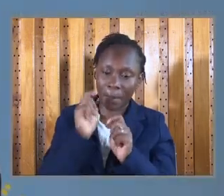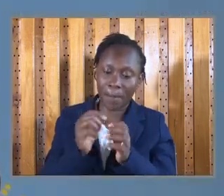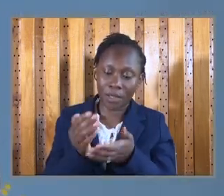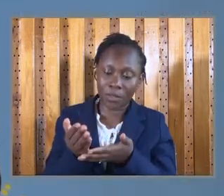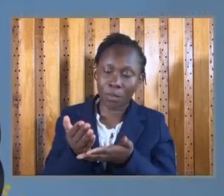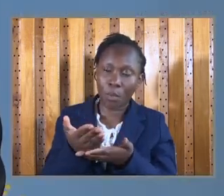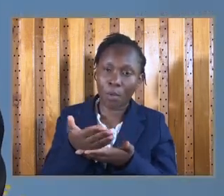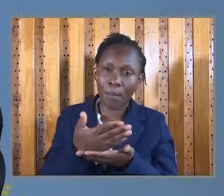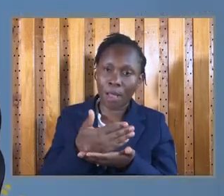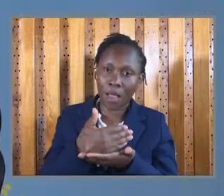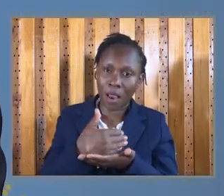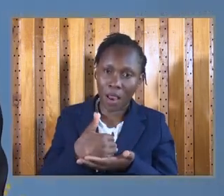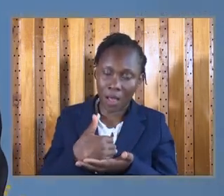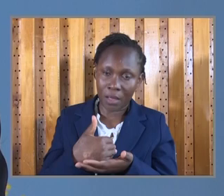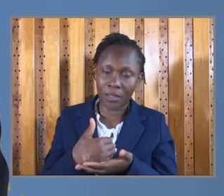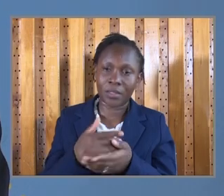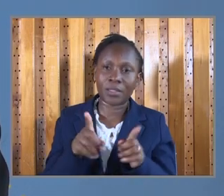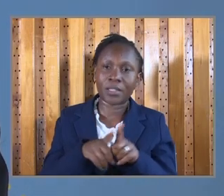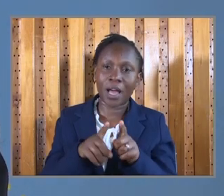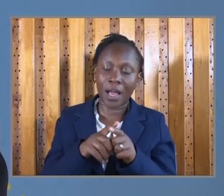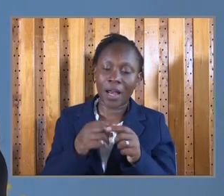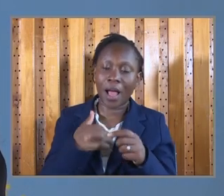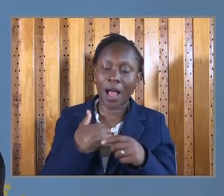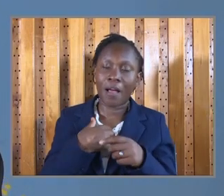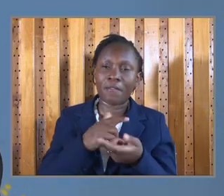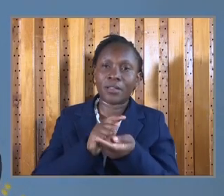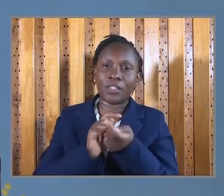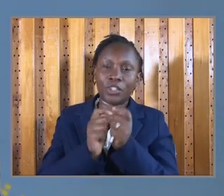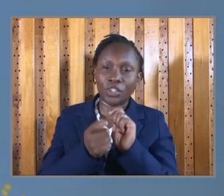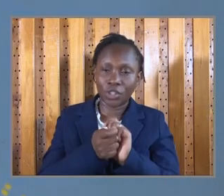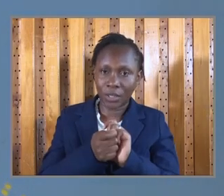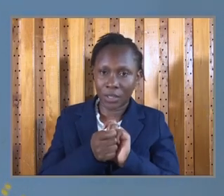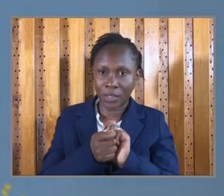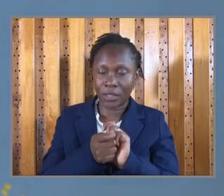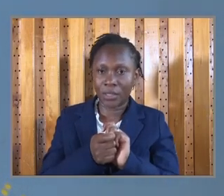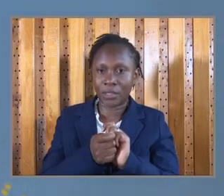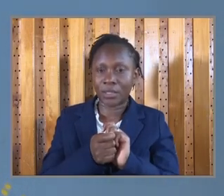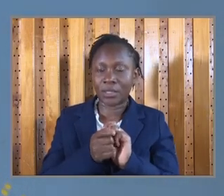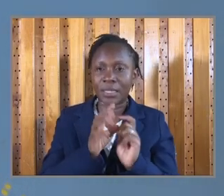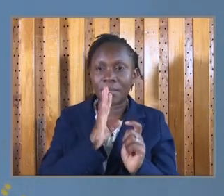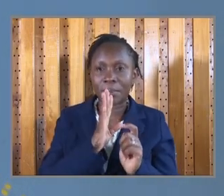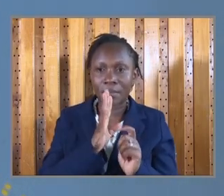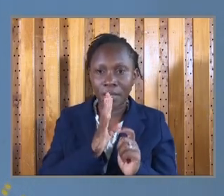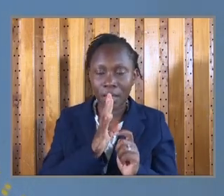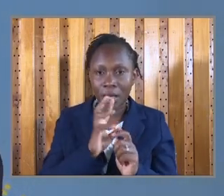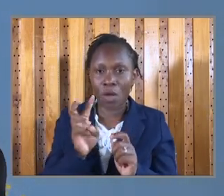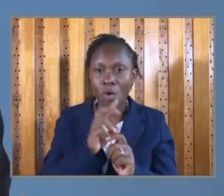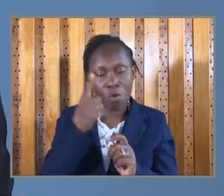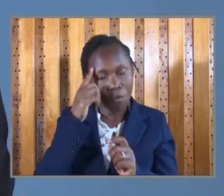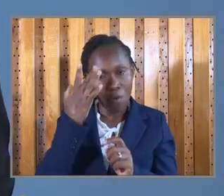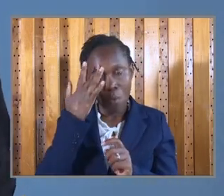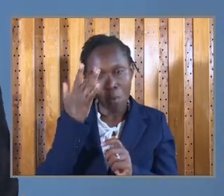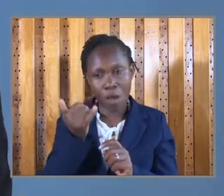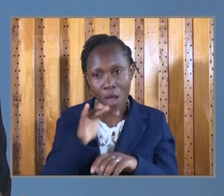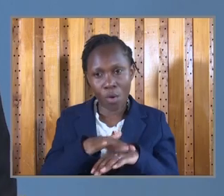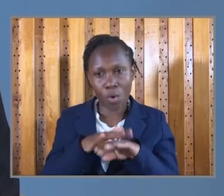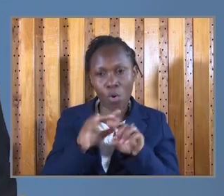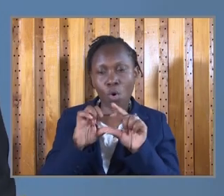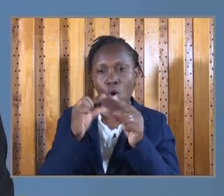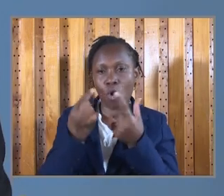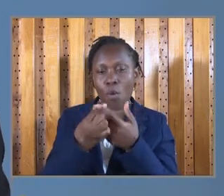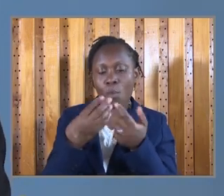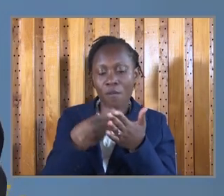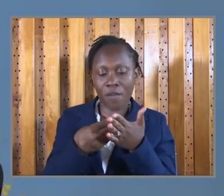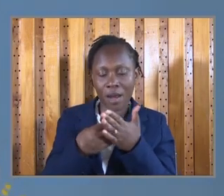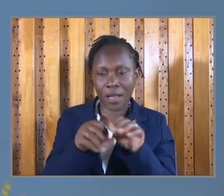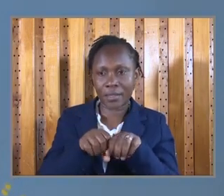than billions and adopt a change mindset. That would also imply reforming the global financial system and to mobilize